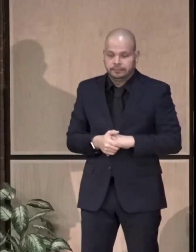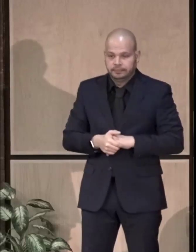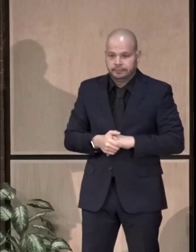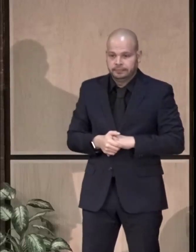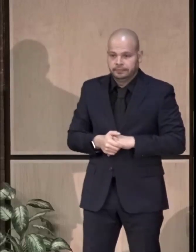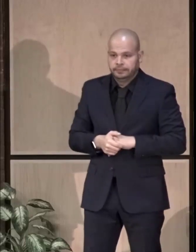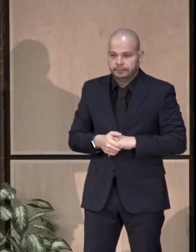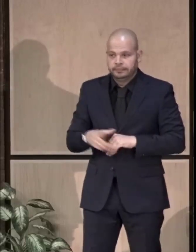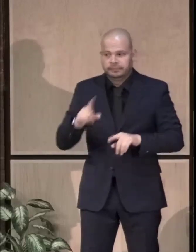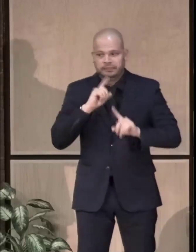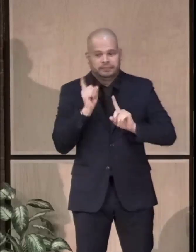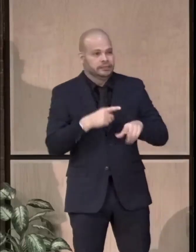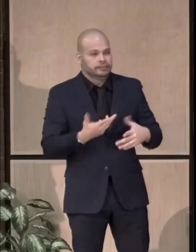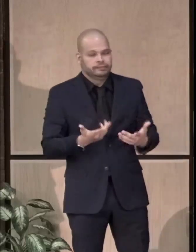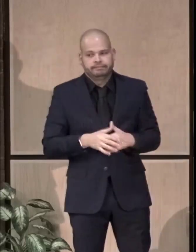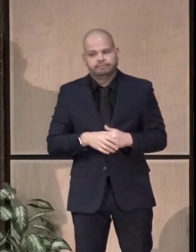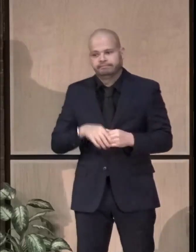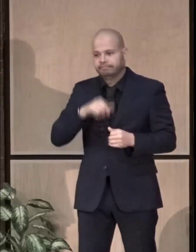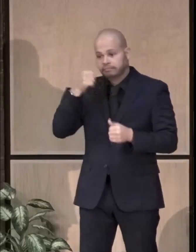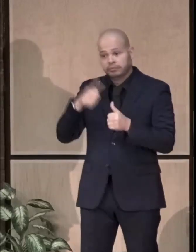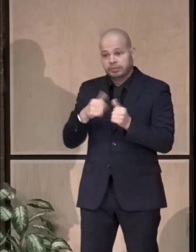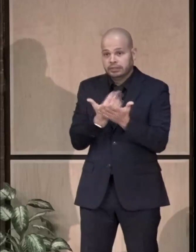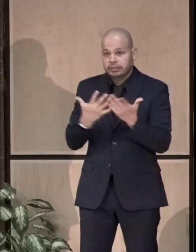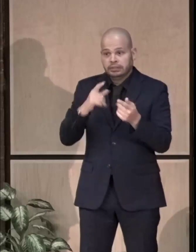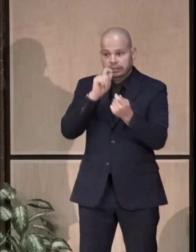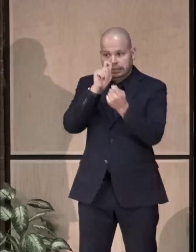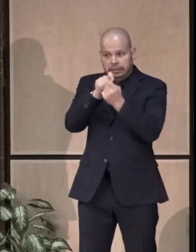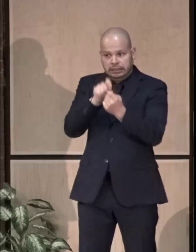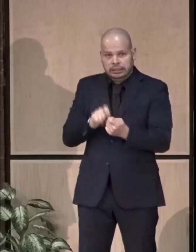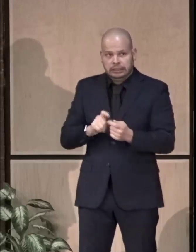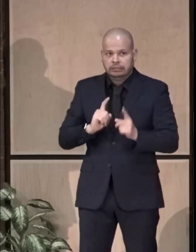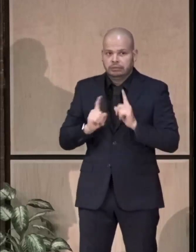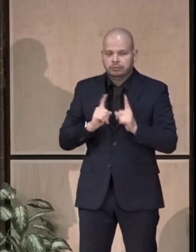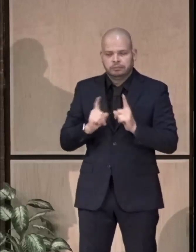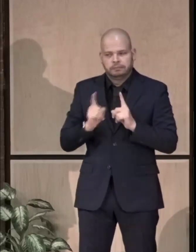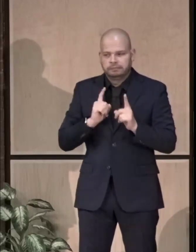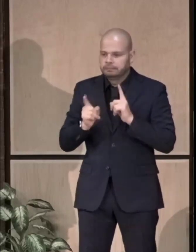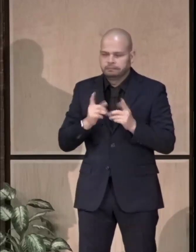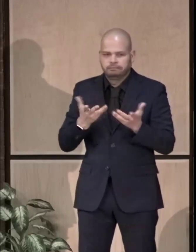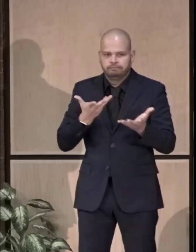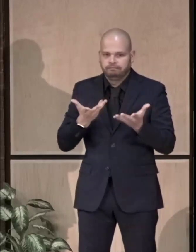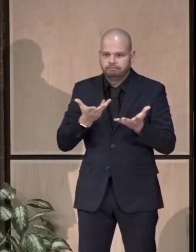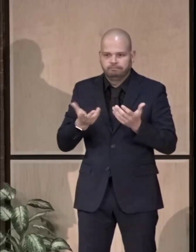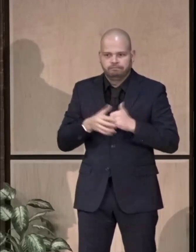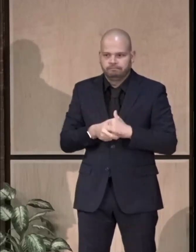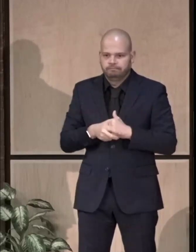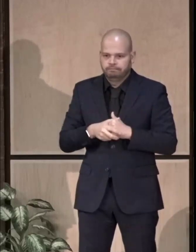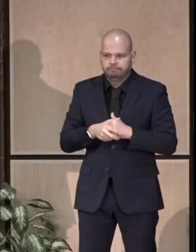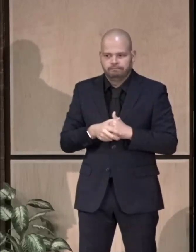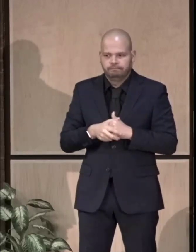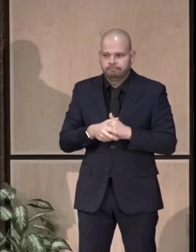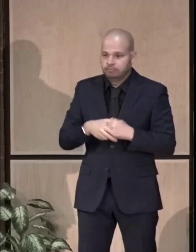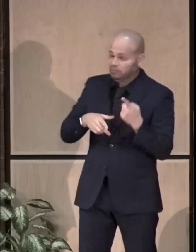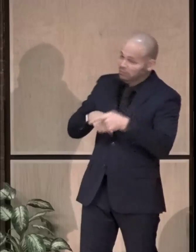At this time, I cannot recall anyone that I directly spoke with at Four Winds. You don't remember their names?